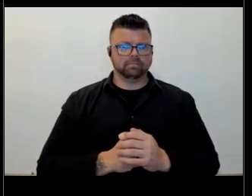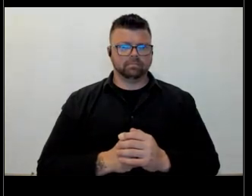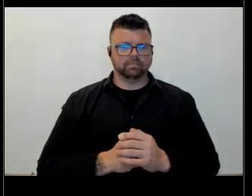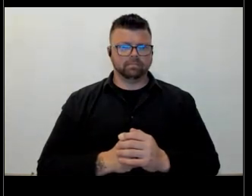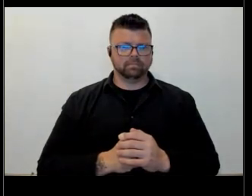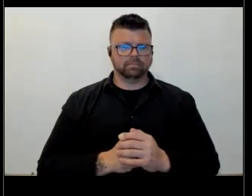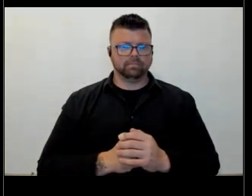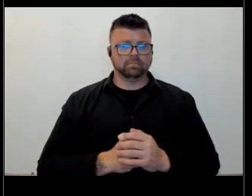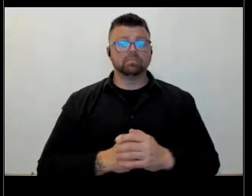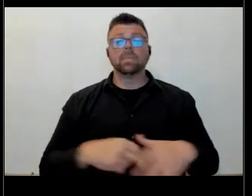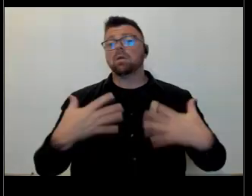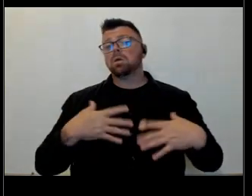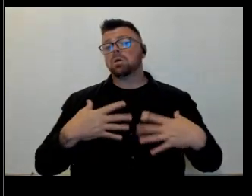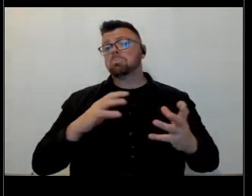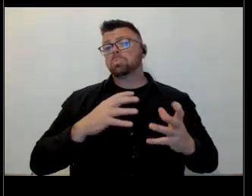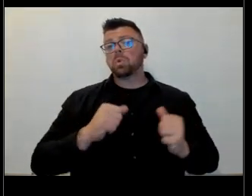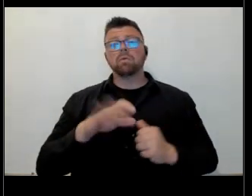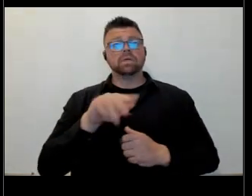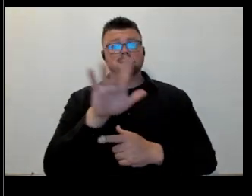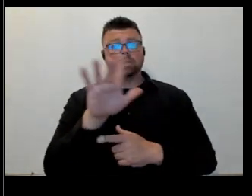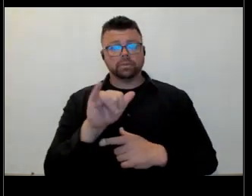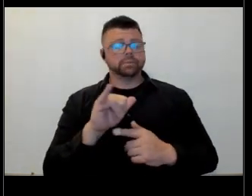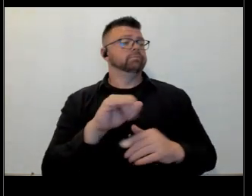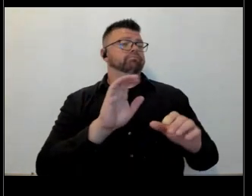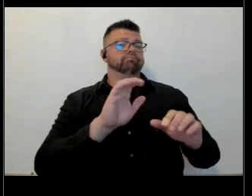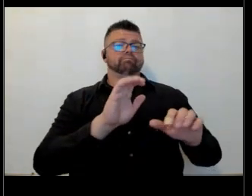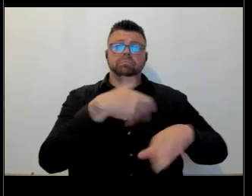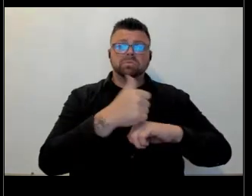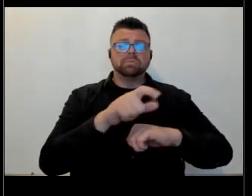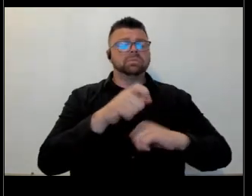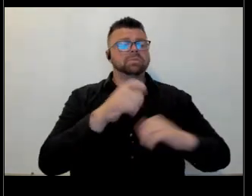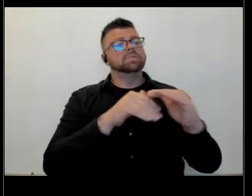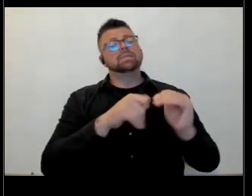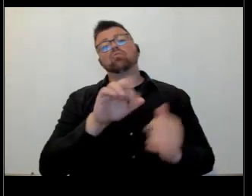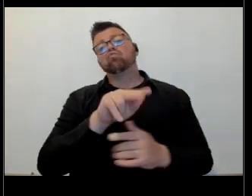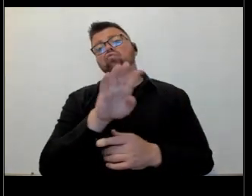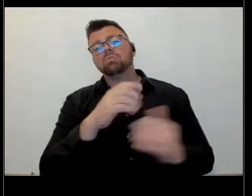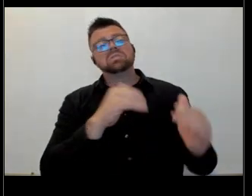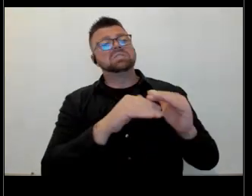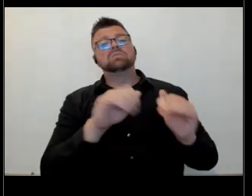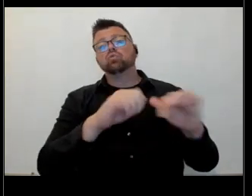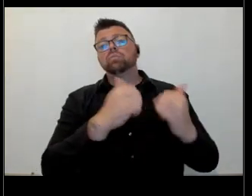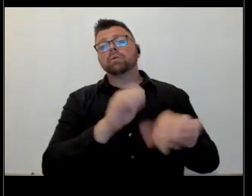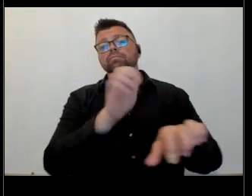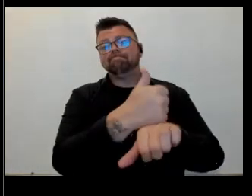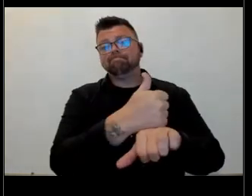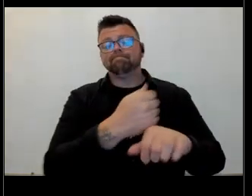Laundry facilities must be on an accessible route in an accessible area.